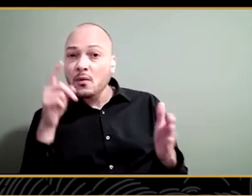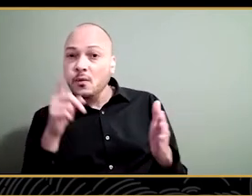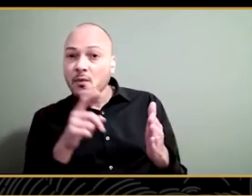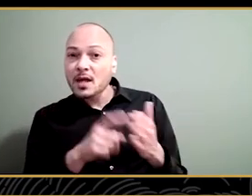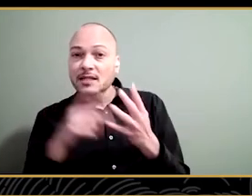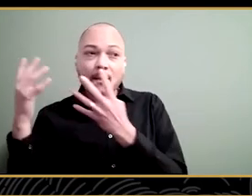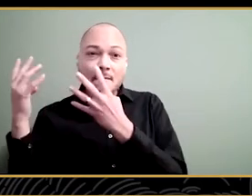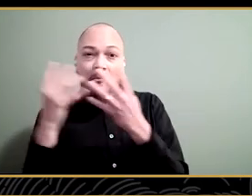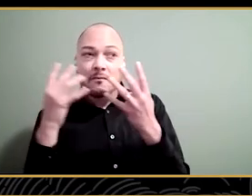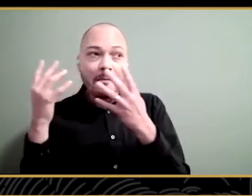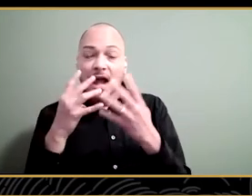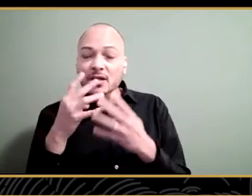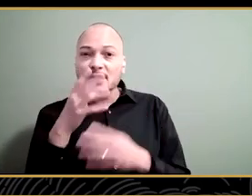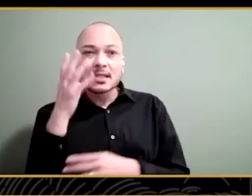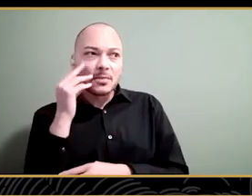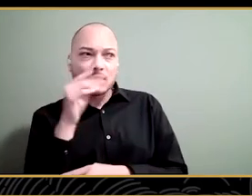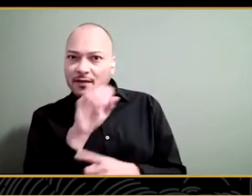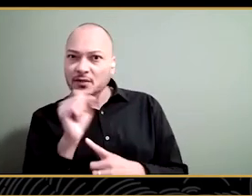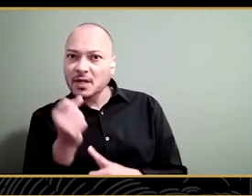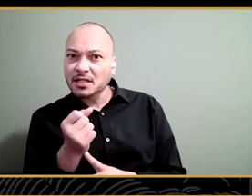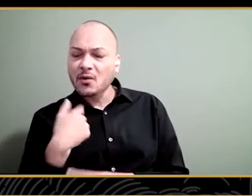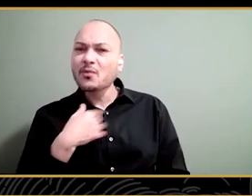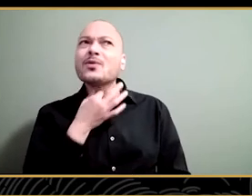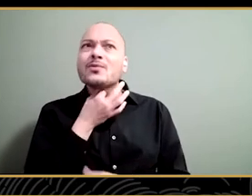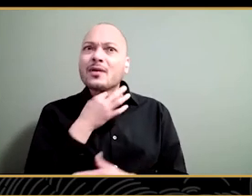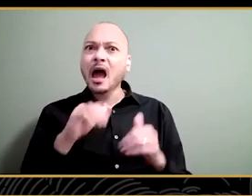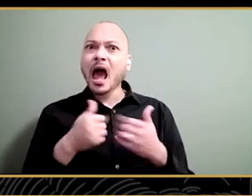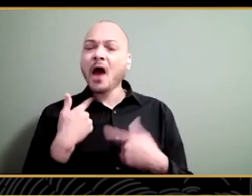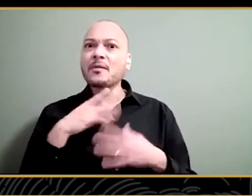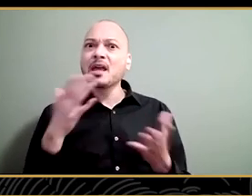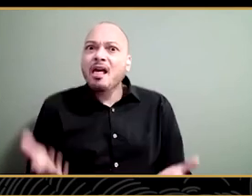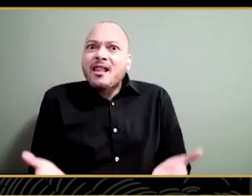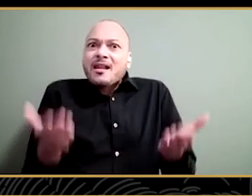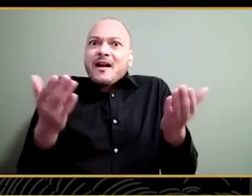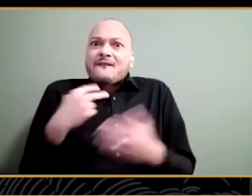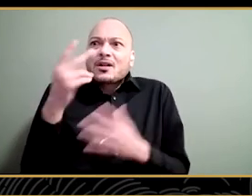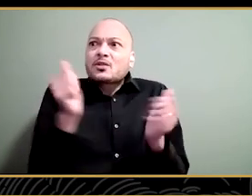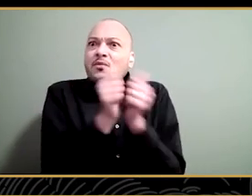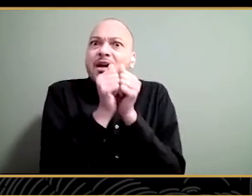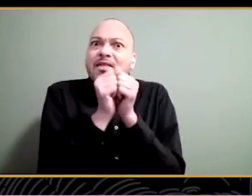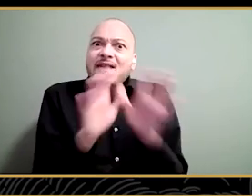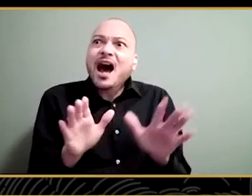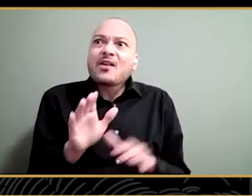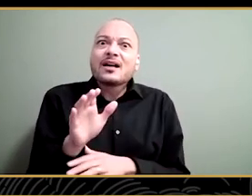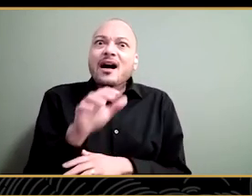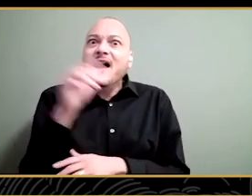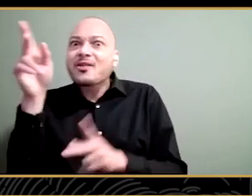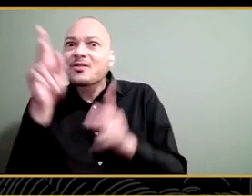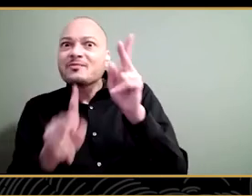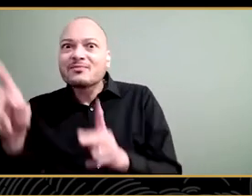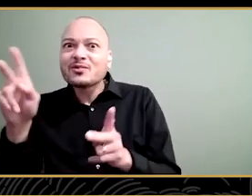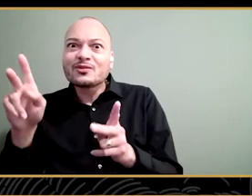to conditions migrants face We wonder How can we amplify voices Without turning other people's